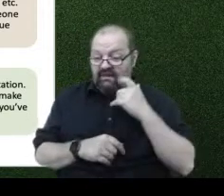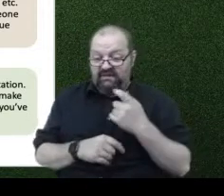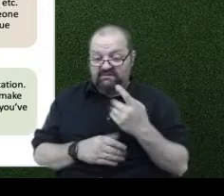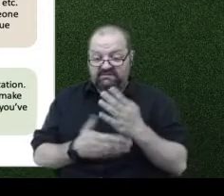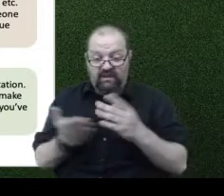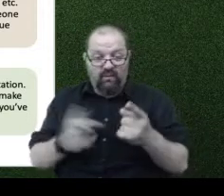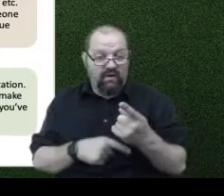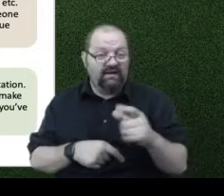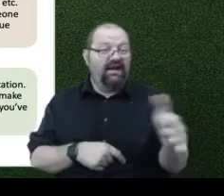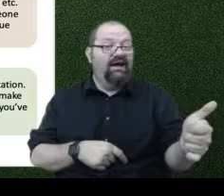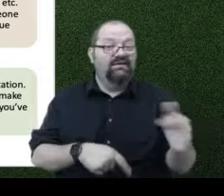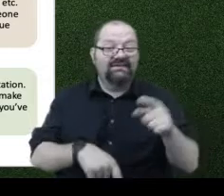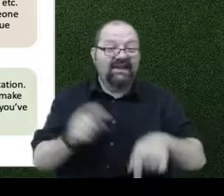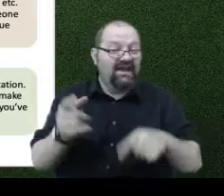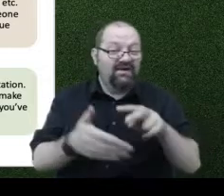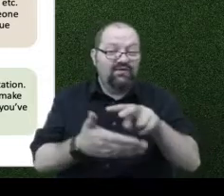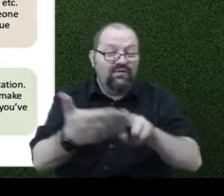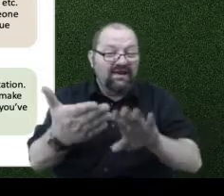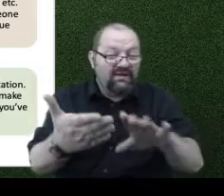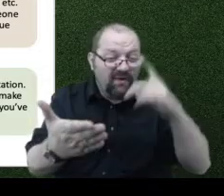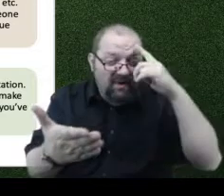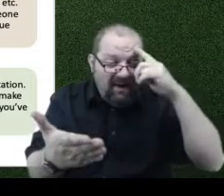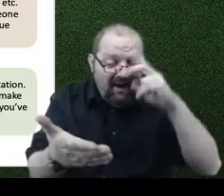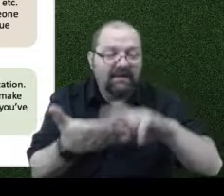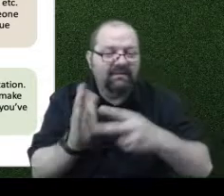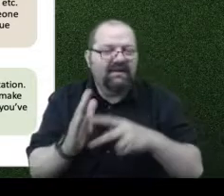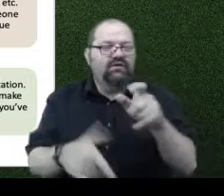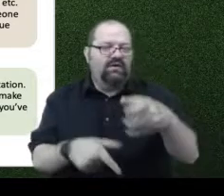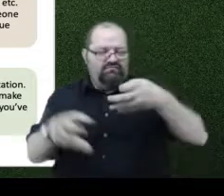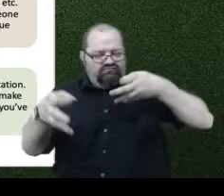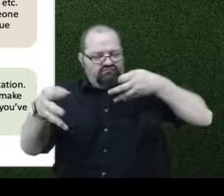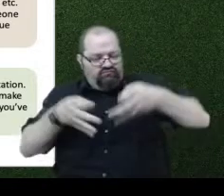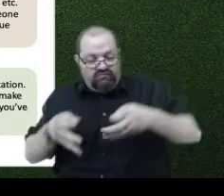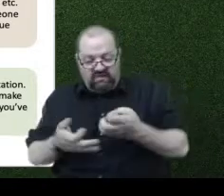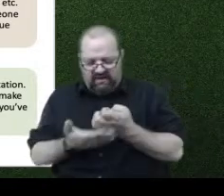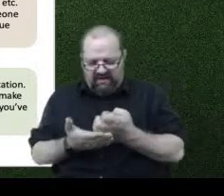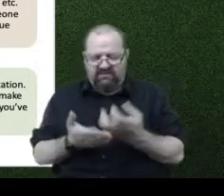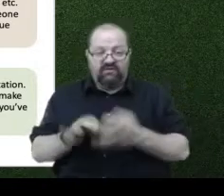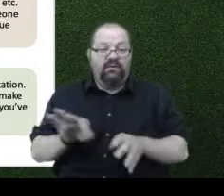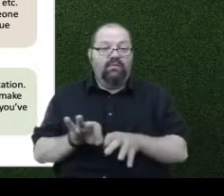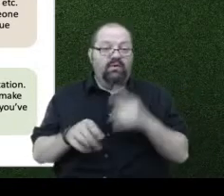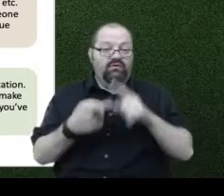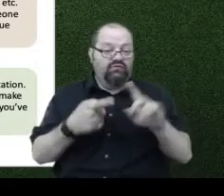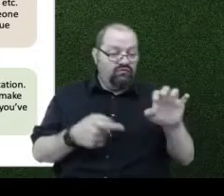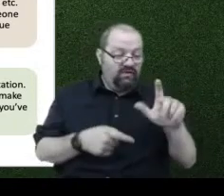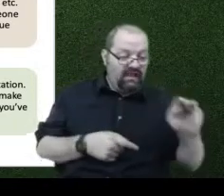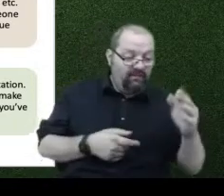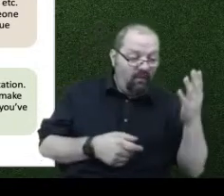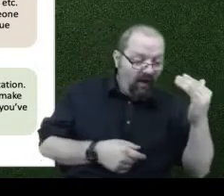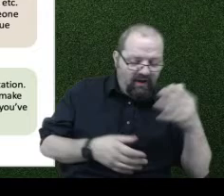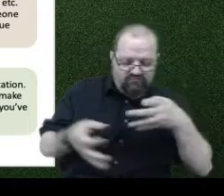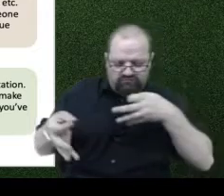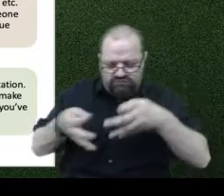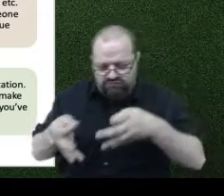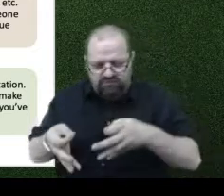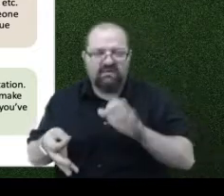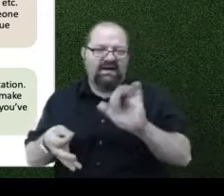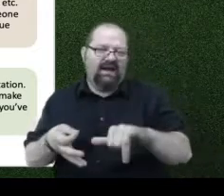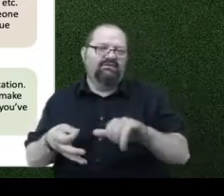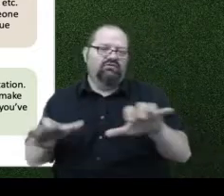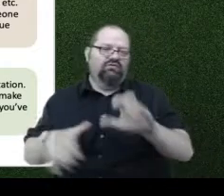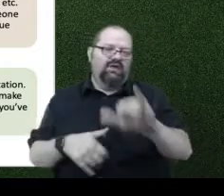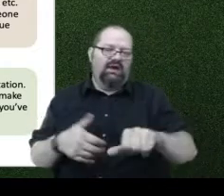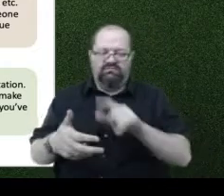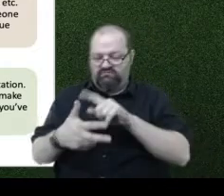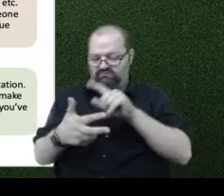mind, a good argument always includes an explanation why the evidence matters to the claim, which is again your opinion or